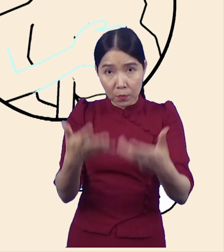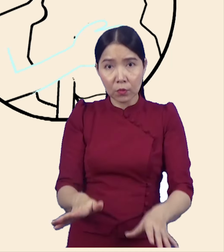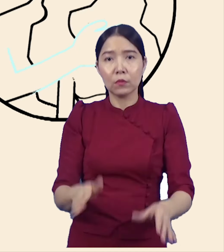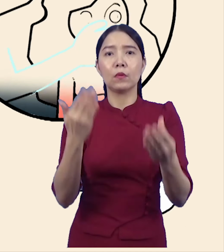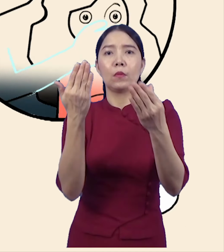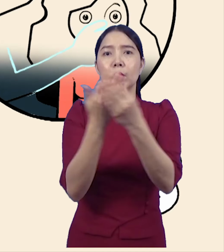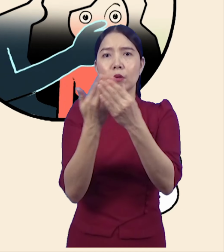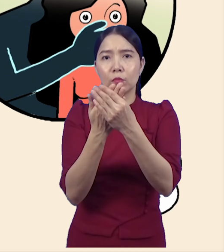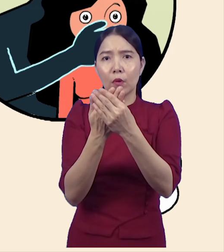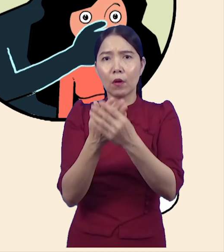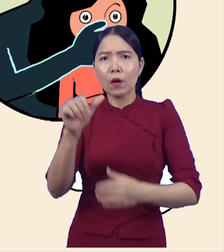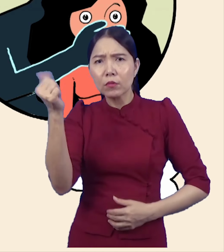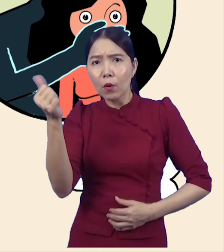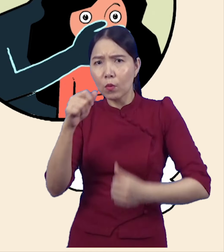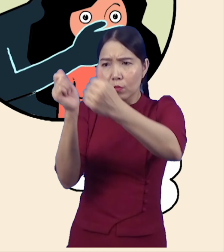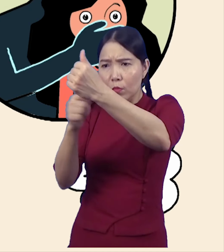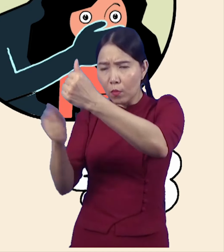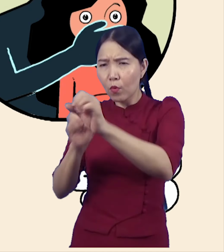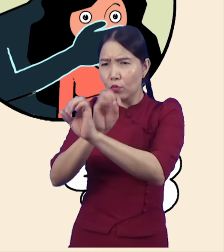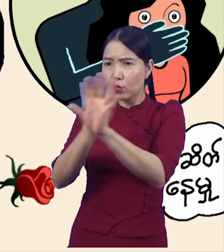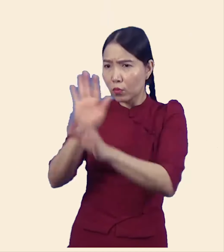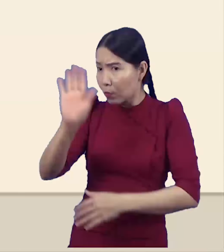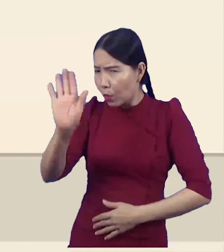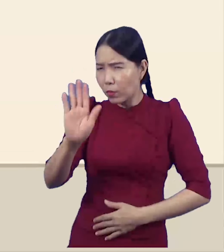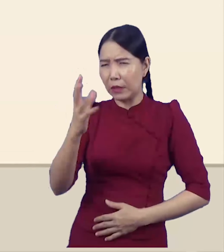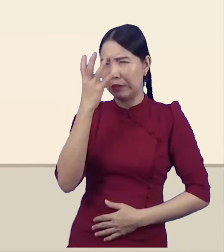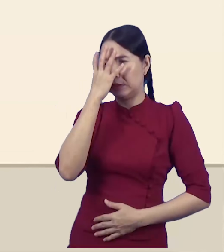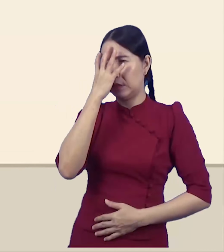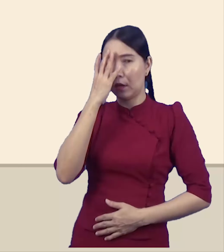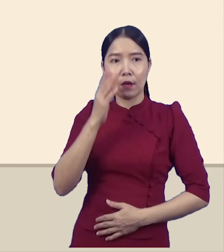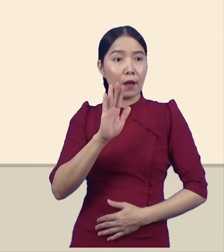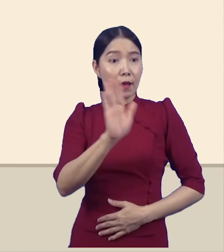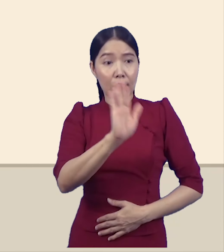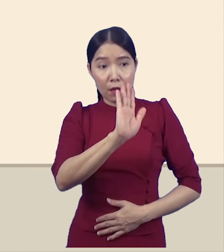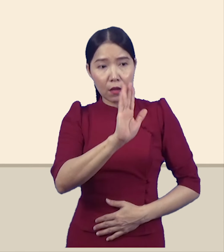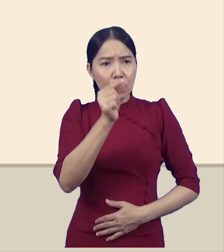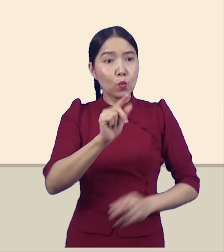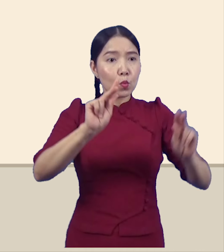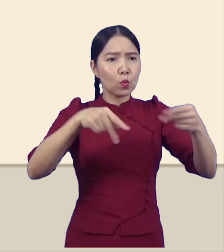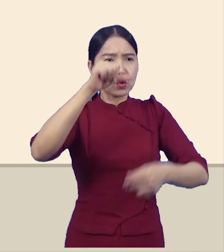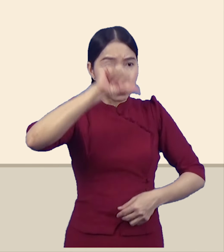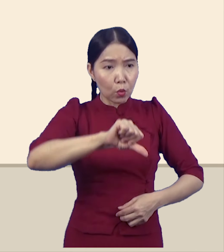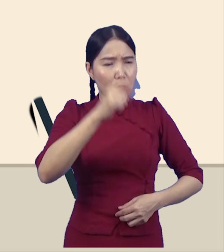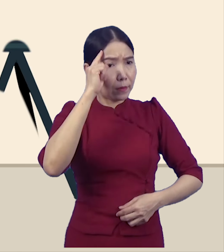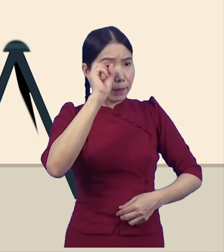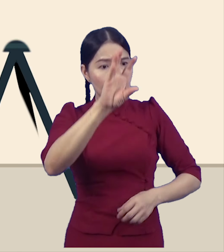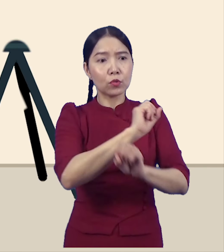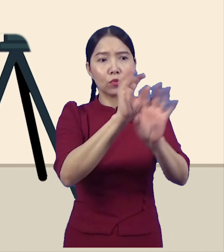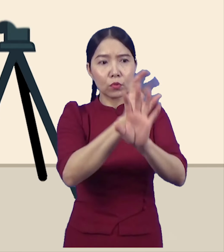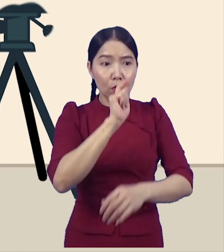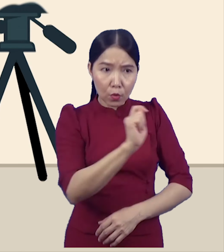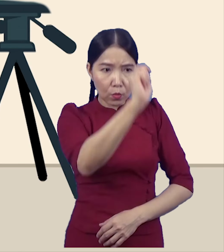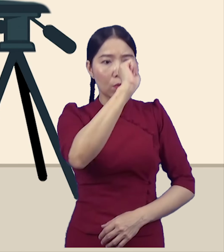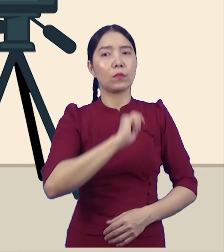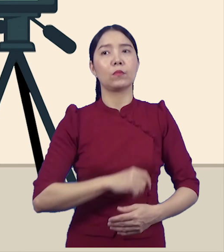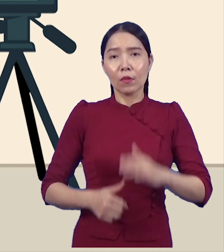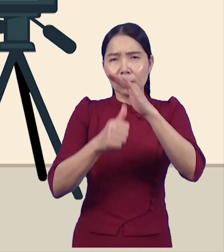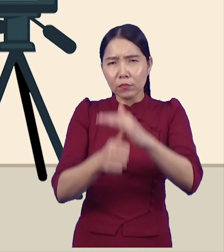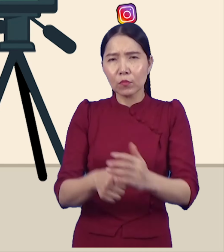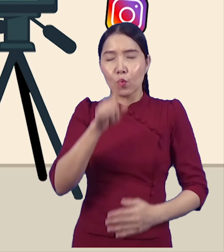a Jacanasa Sani Lishi a duet, a sova Pia Miago, Topo Pioso Yida Yama. Bogaliga, Domoho.